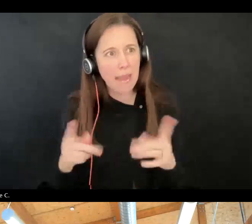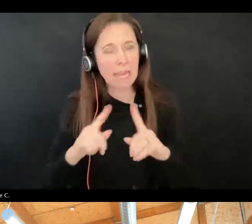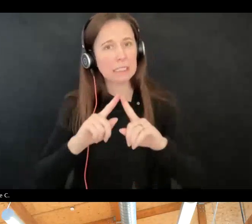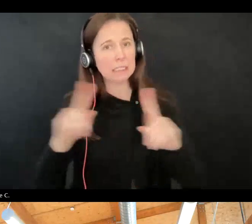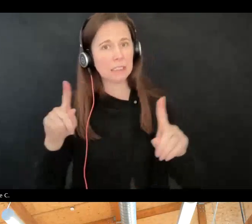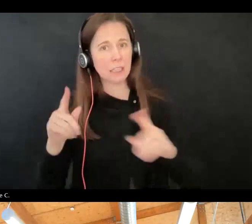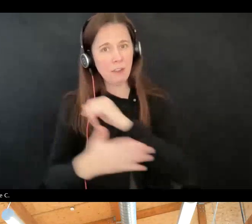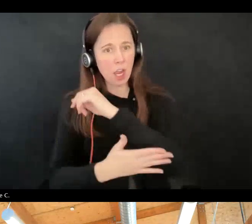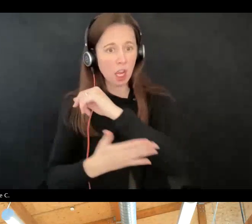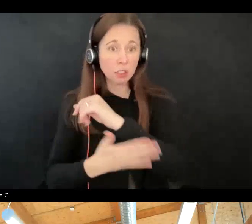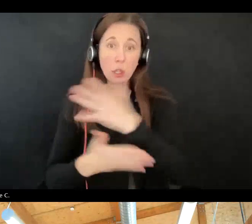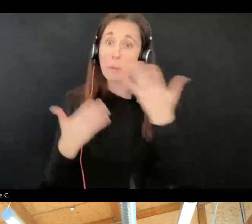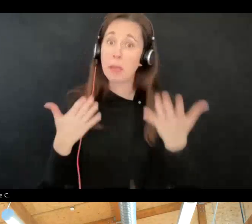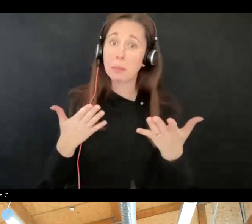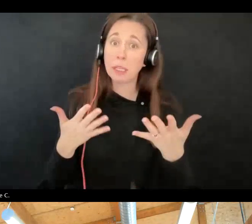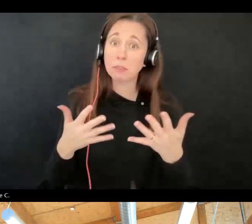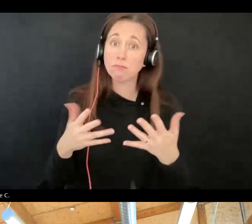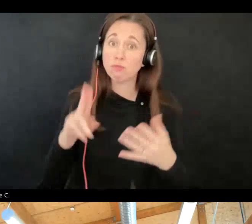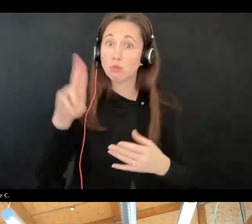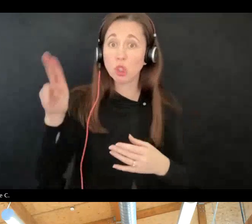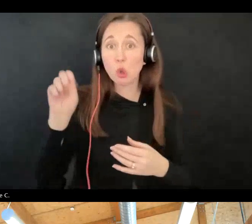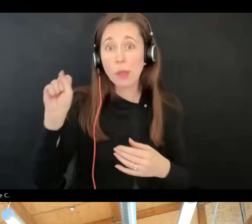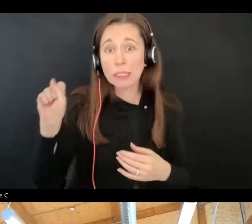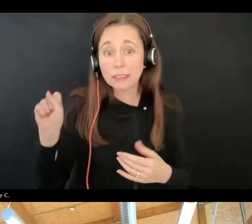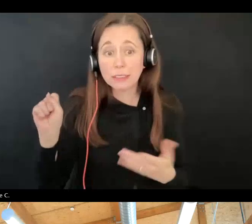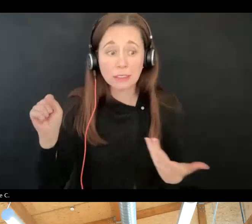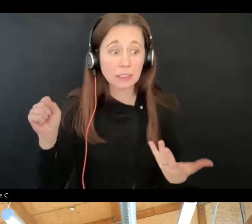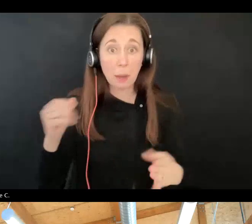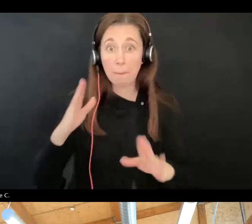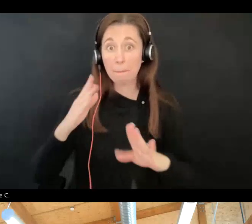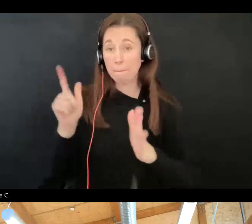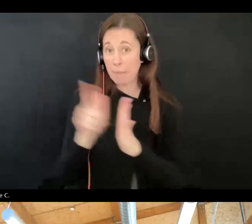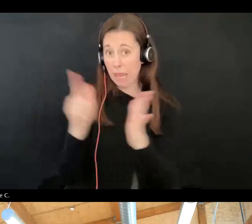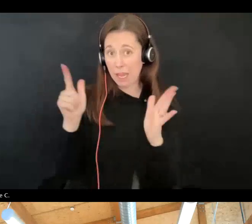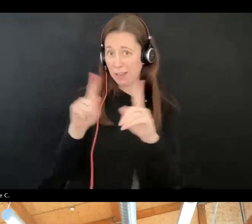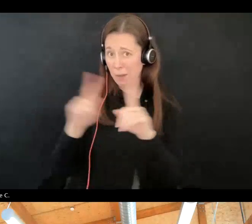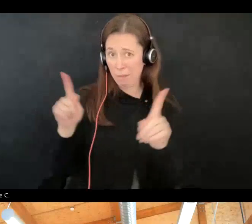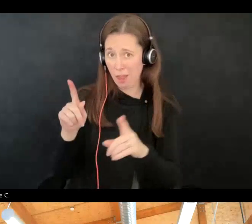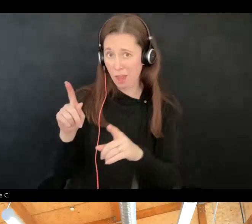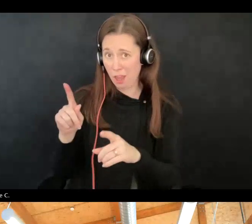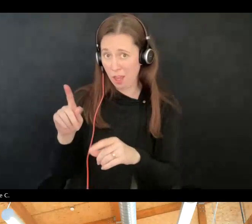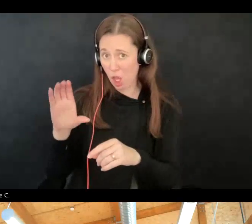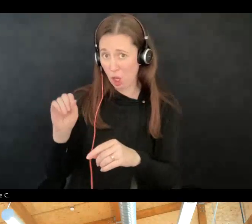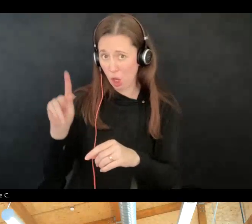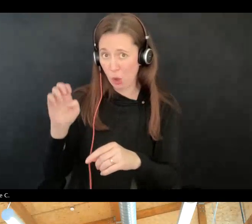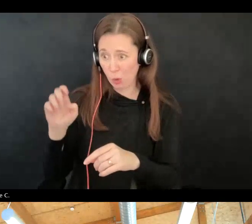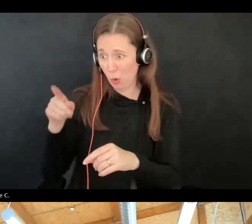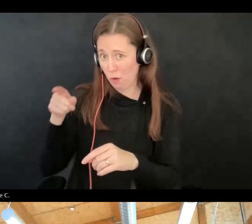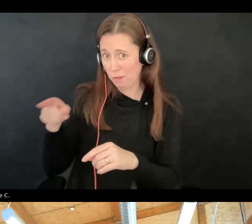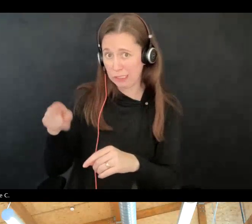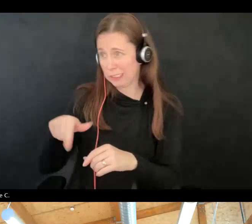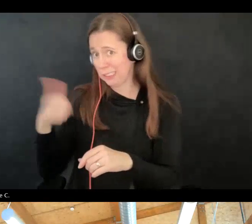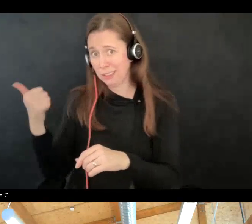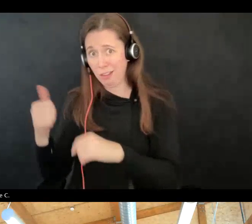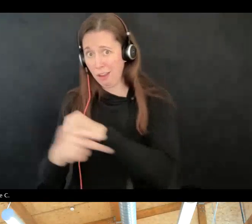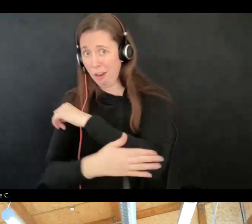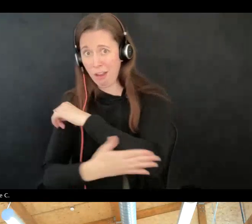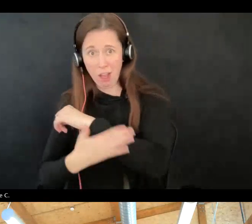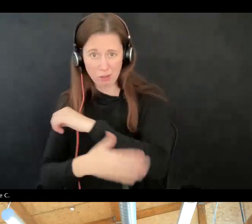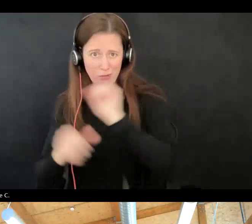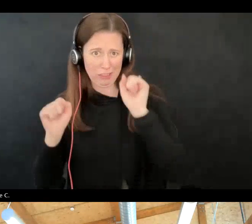legislation against Coca-Cola USA, but Coca-Cola Singapore is still going to be able to accomplish whatever they want. So it can be very tricky in